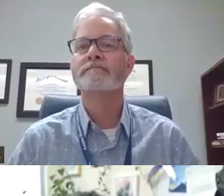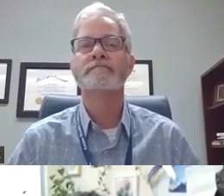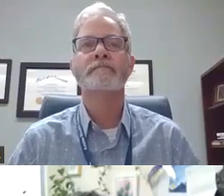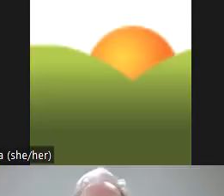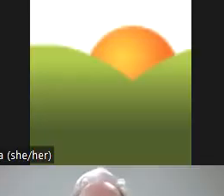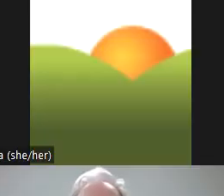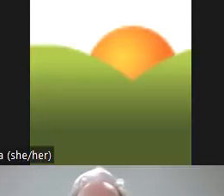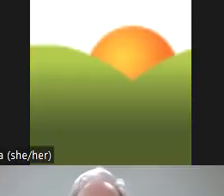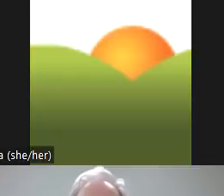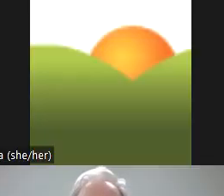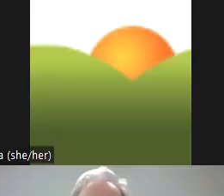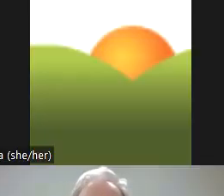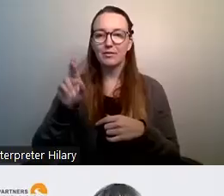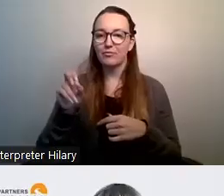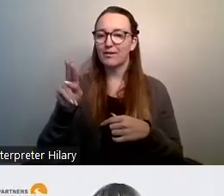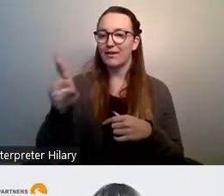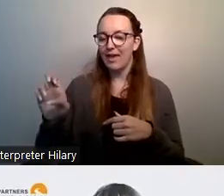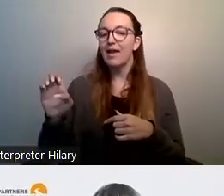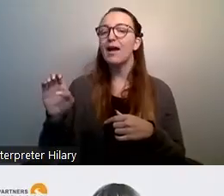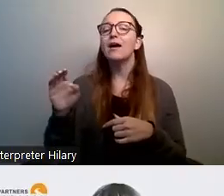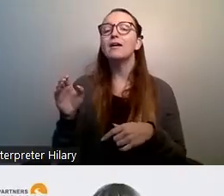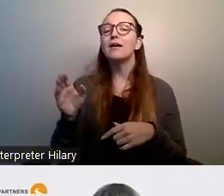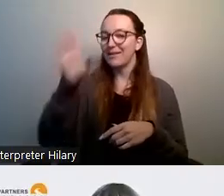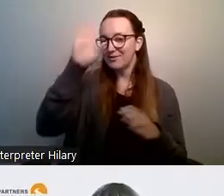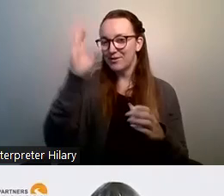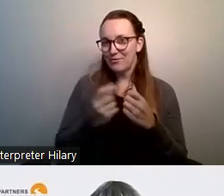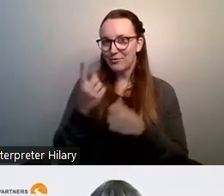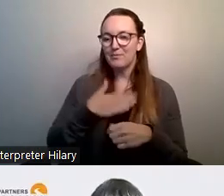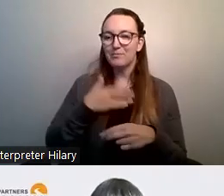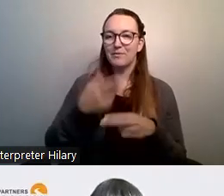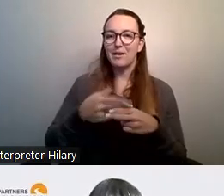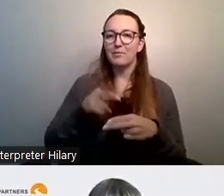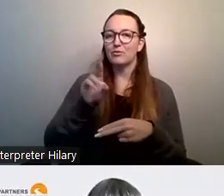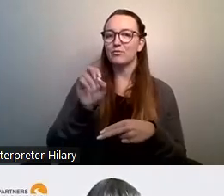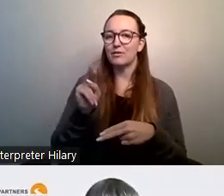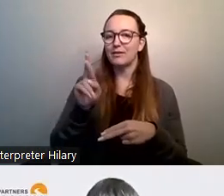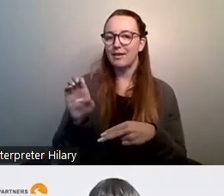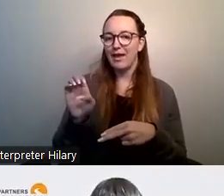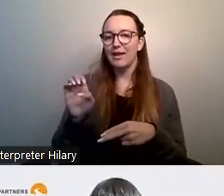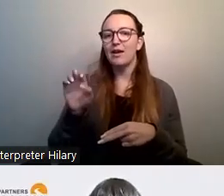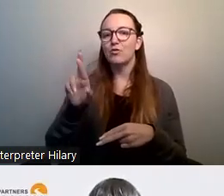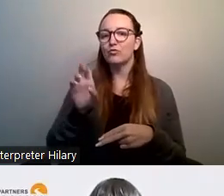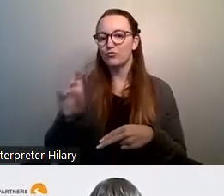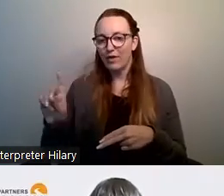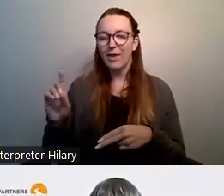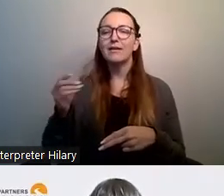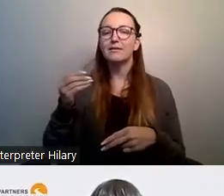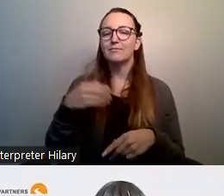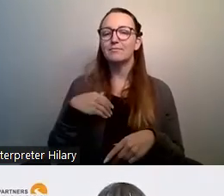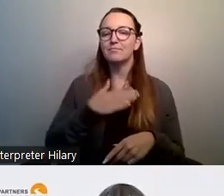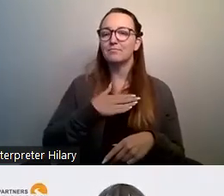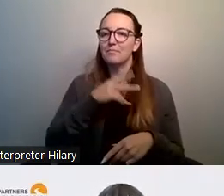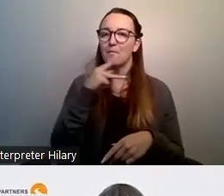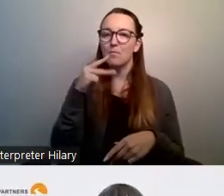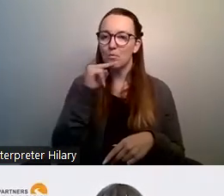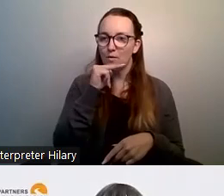Renee? Hey everyone, my name's Renee Red. My pronouns are she, hers. I'm the Supportive Services Program